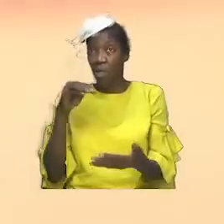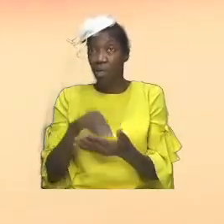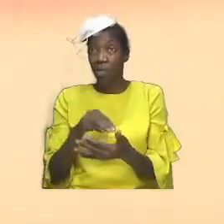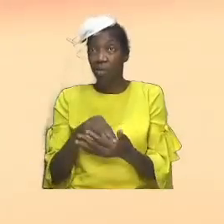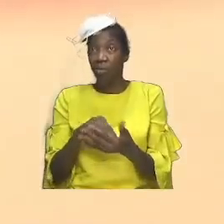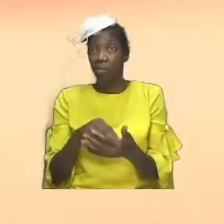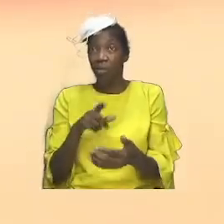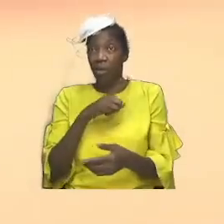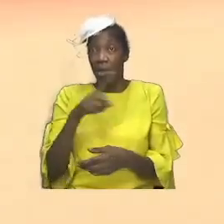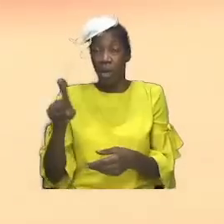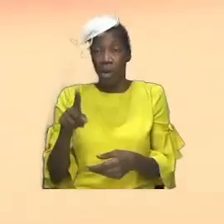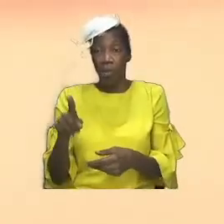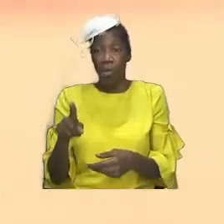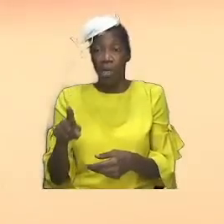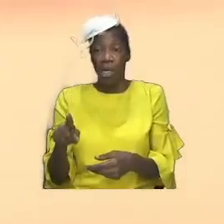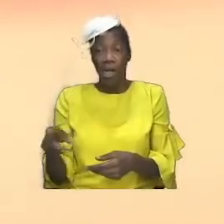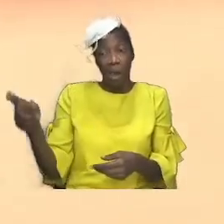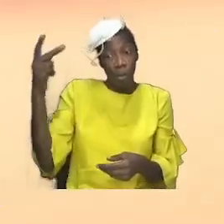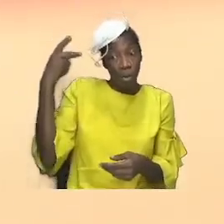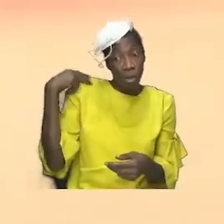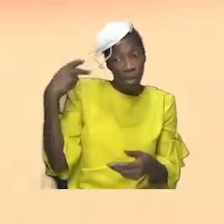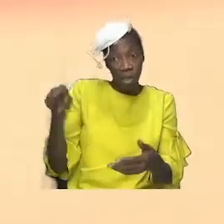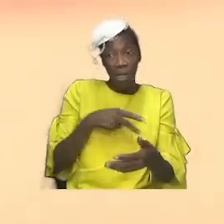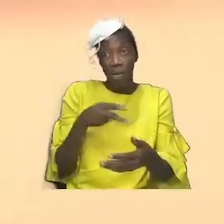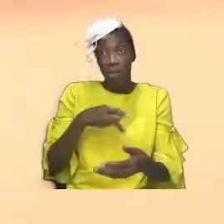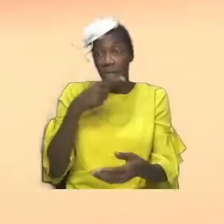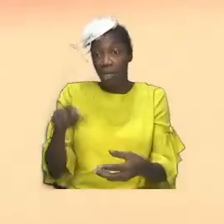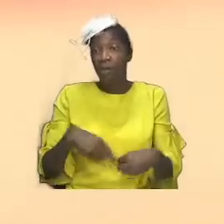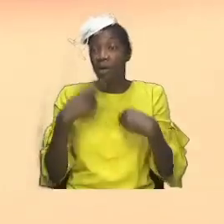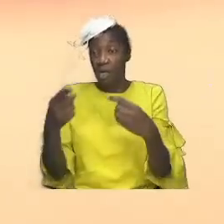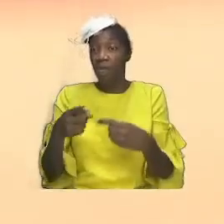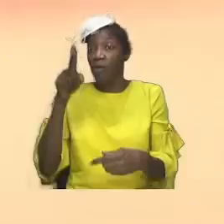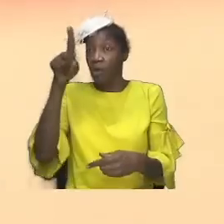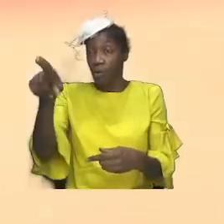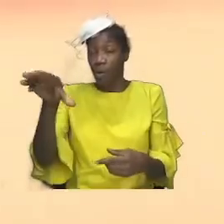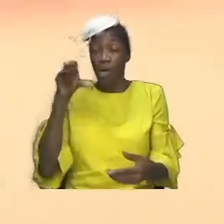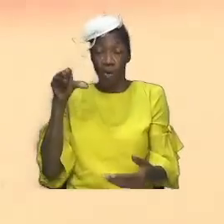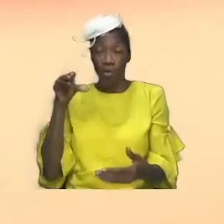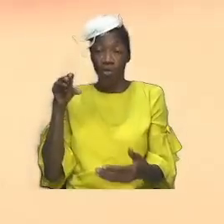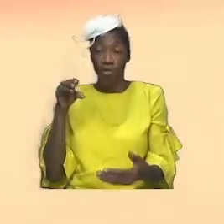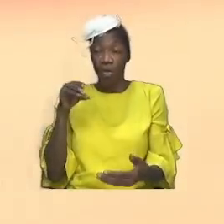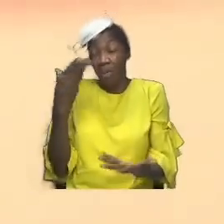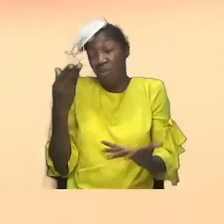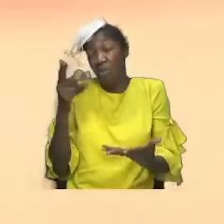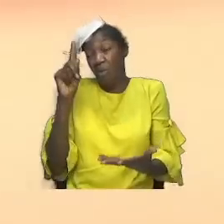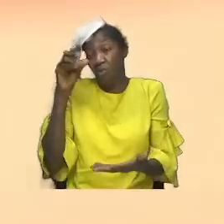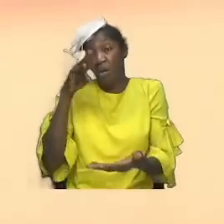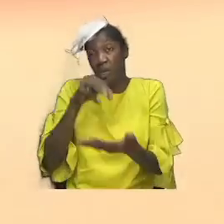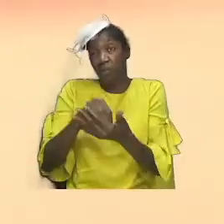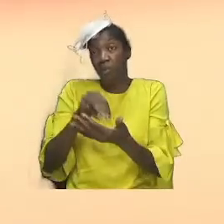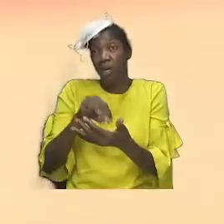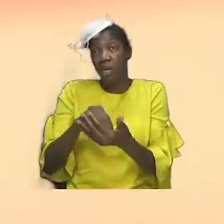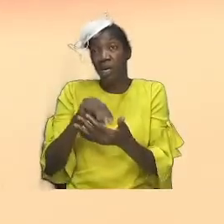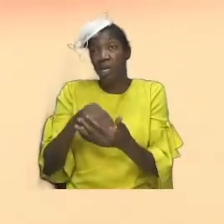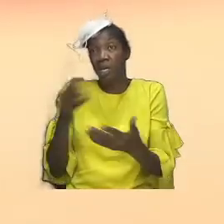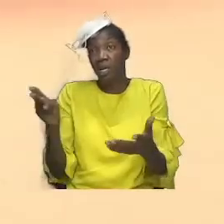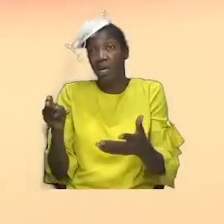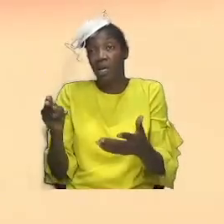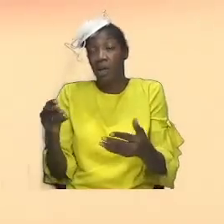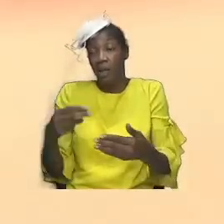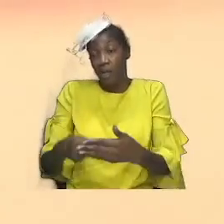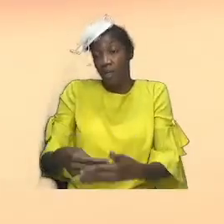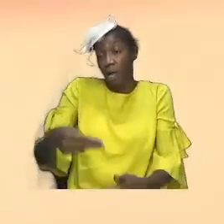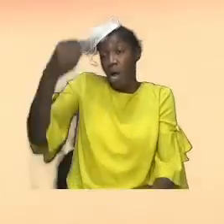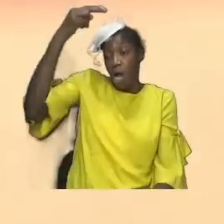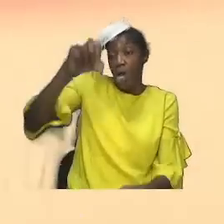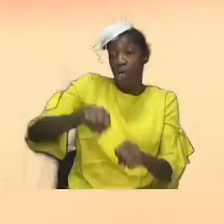the campaign of a political party, you give $100,000 or $1,000,000 because it's a high